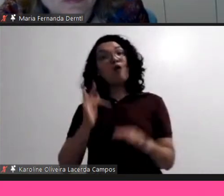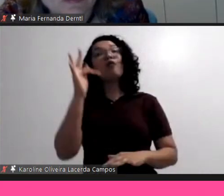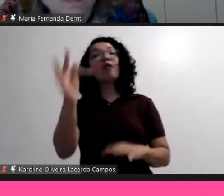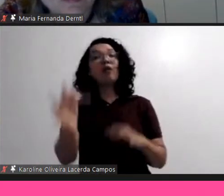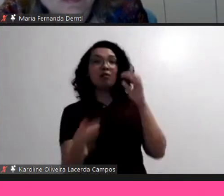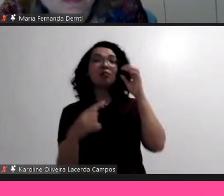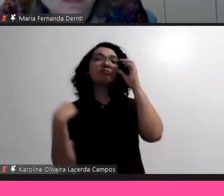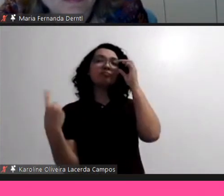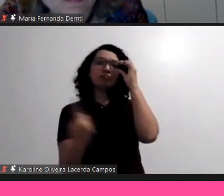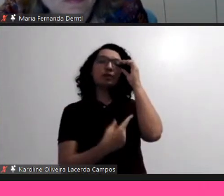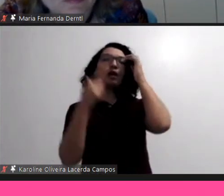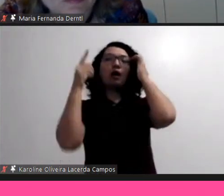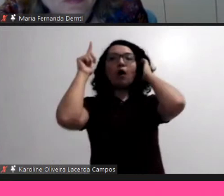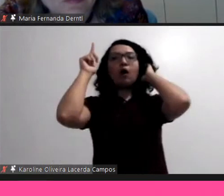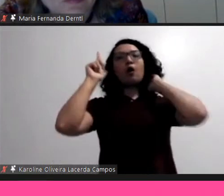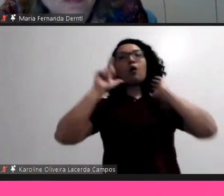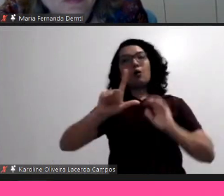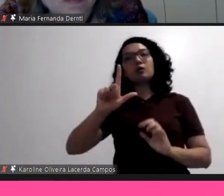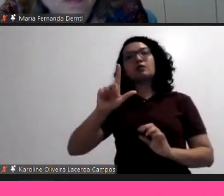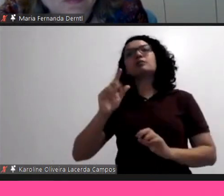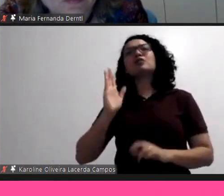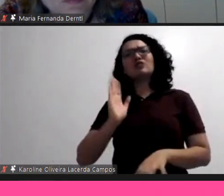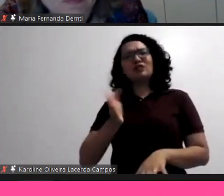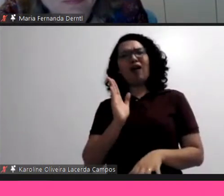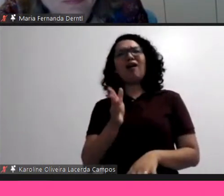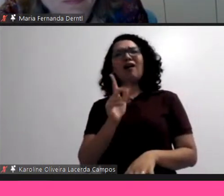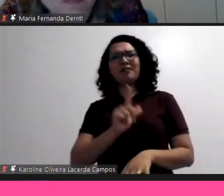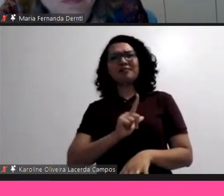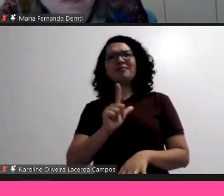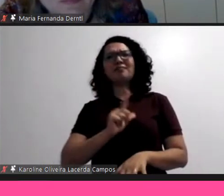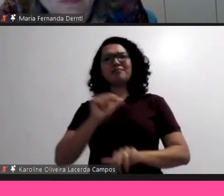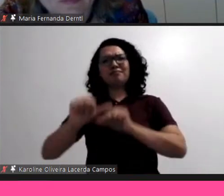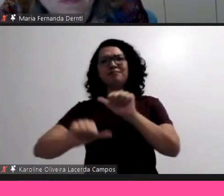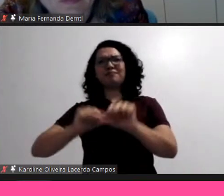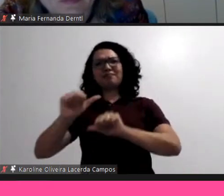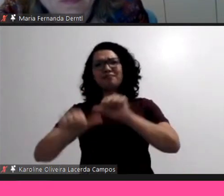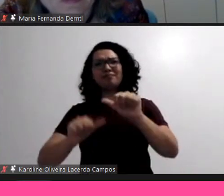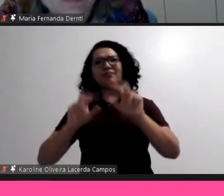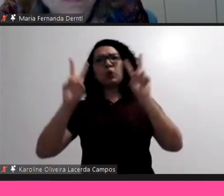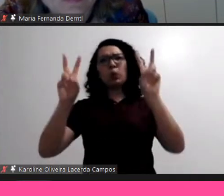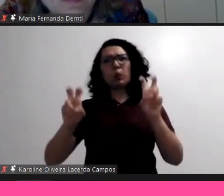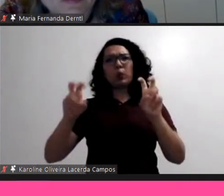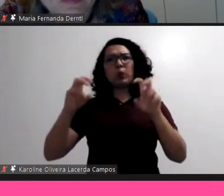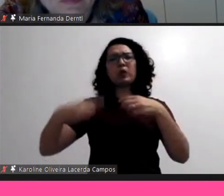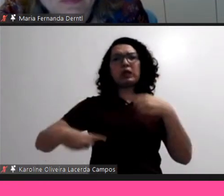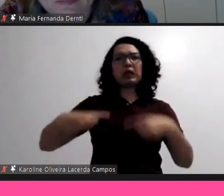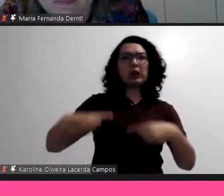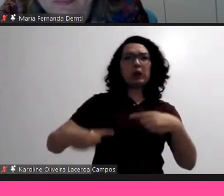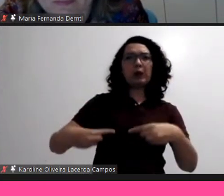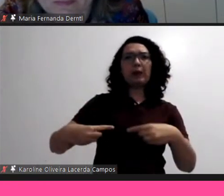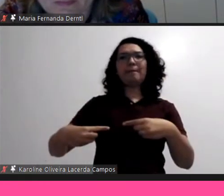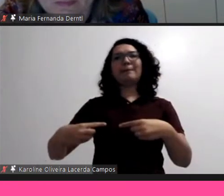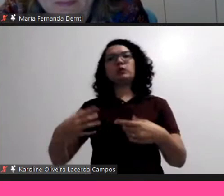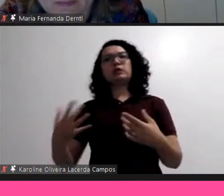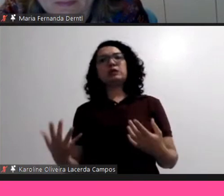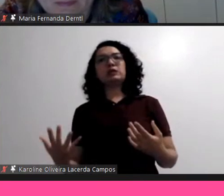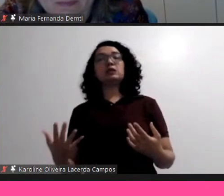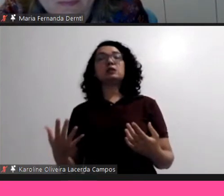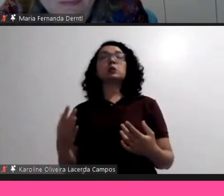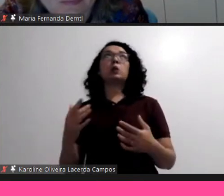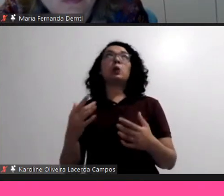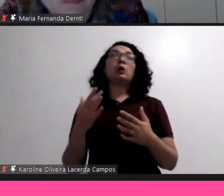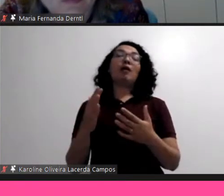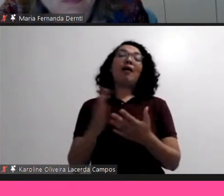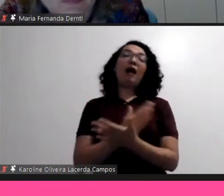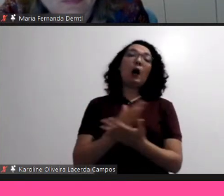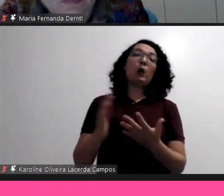think some of your current problems, we still have many of them as well, that paralyzes a lot